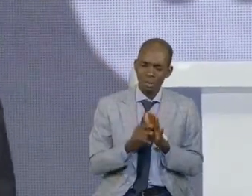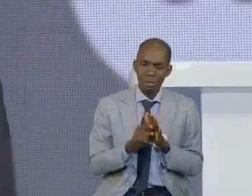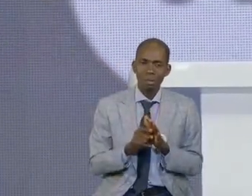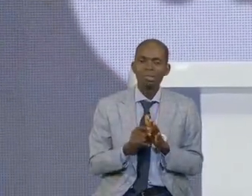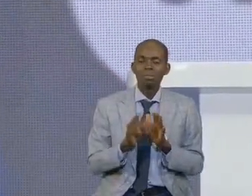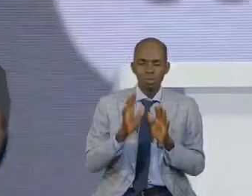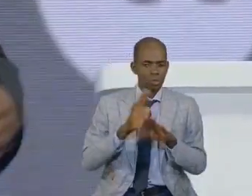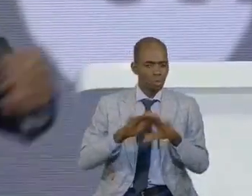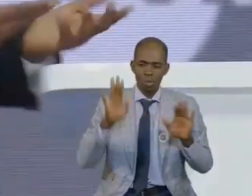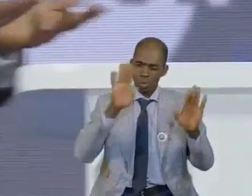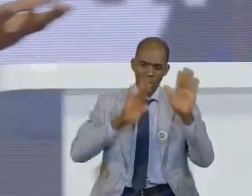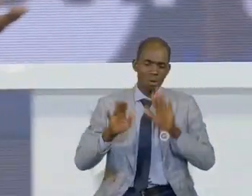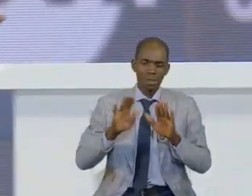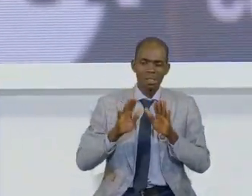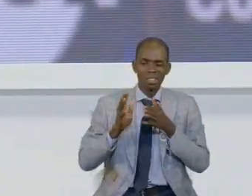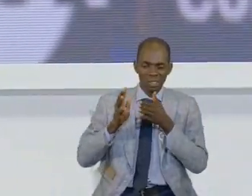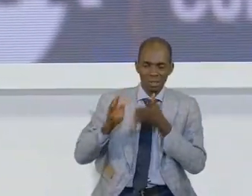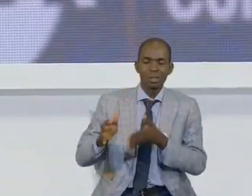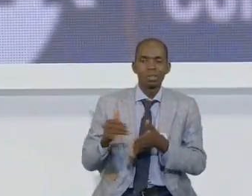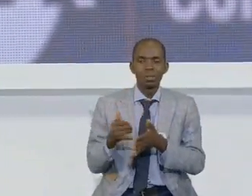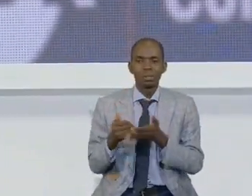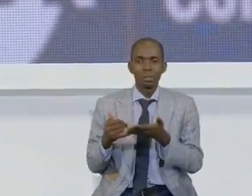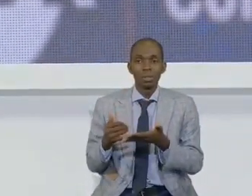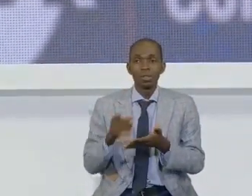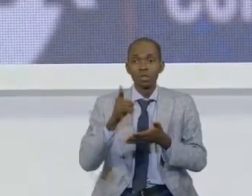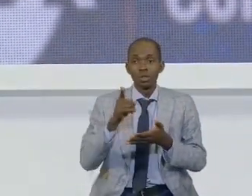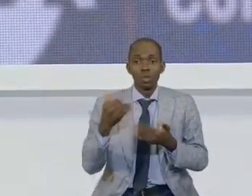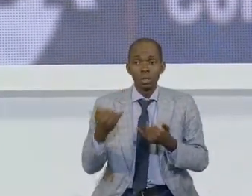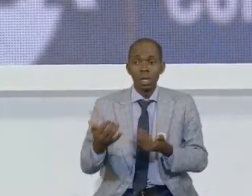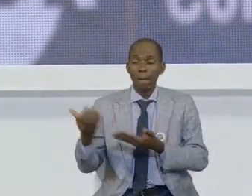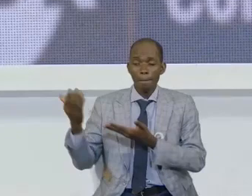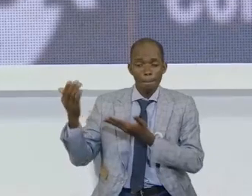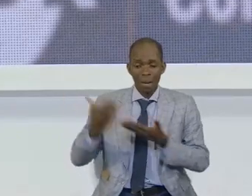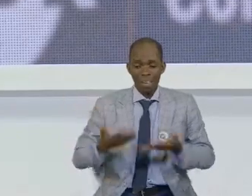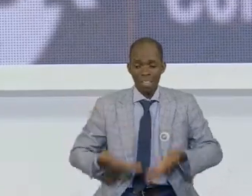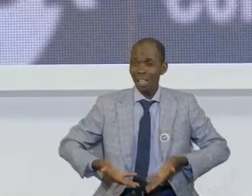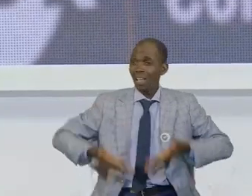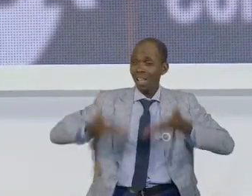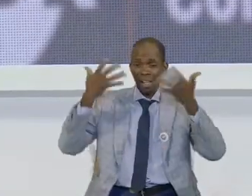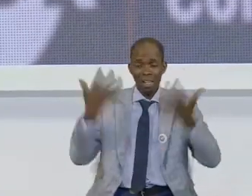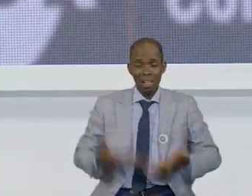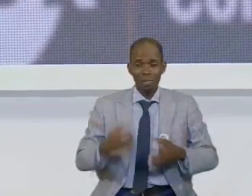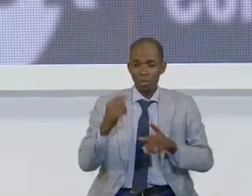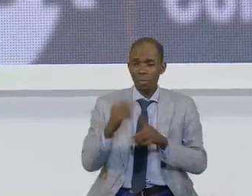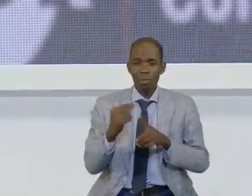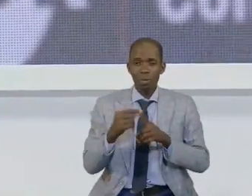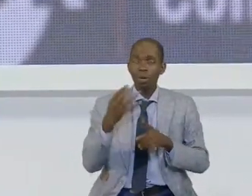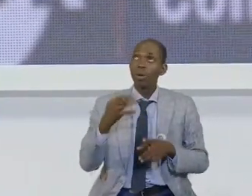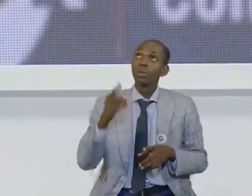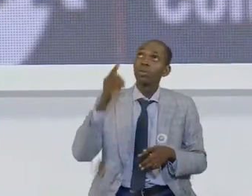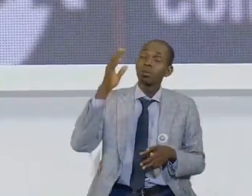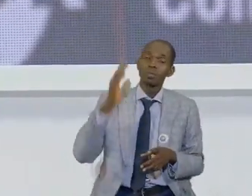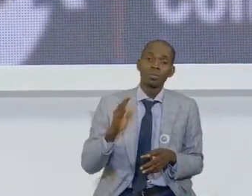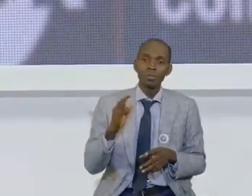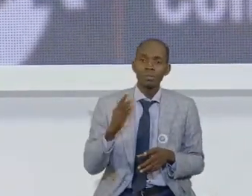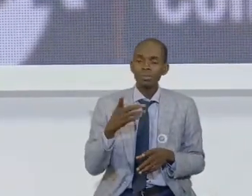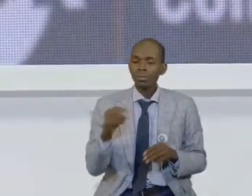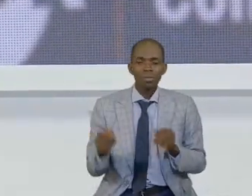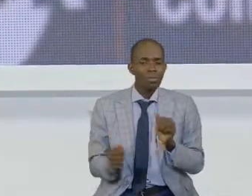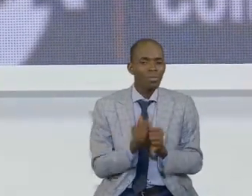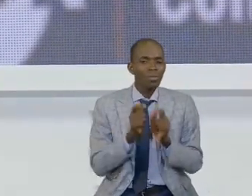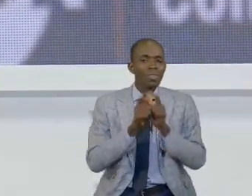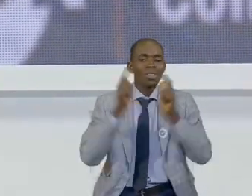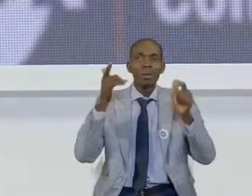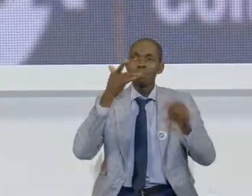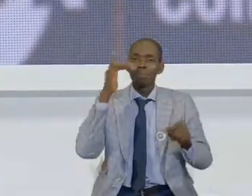worry. Bring in the heavy word of God, the greater promise of